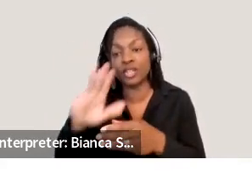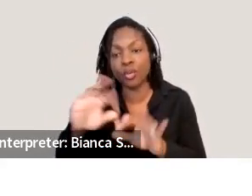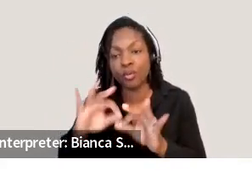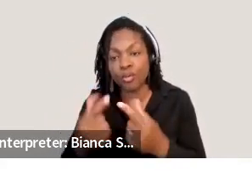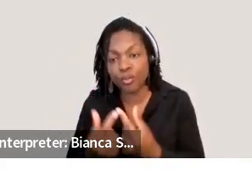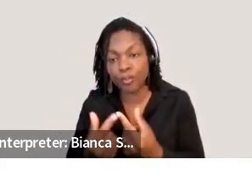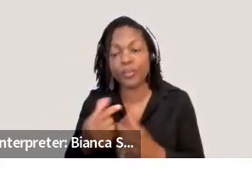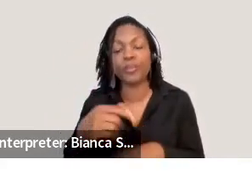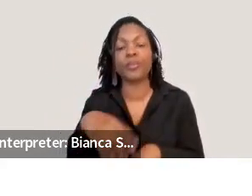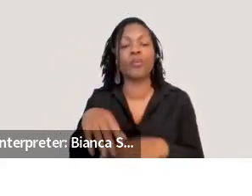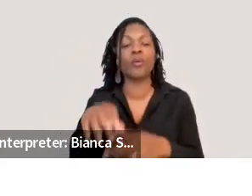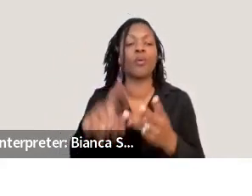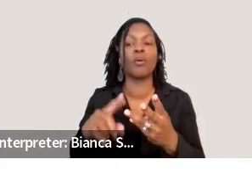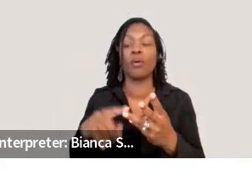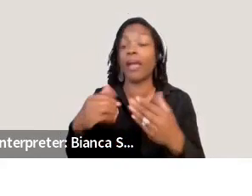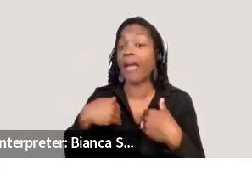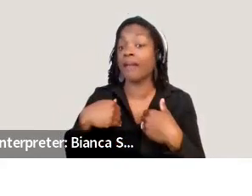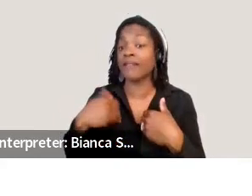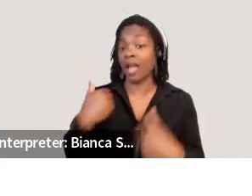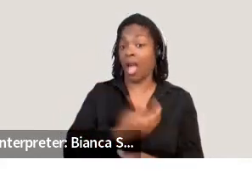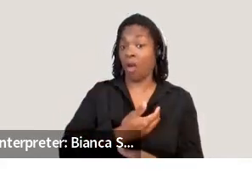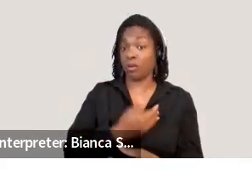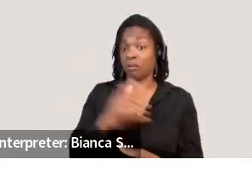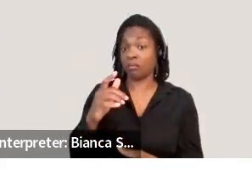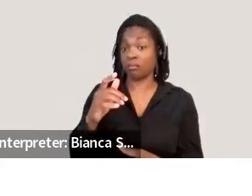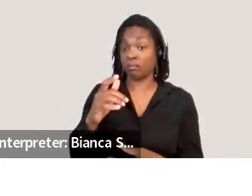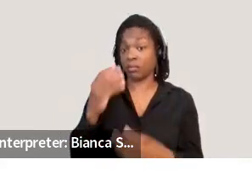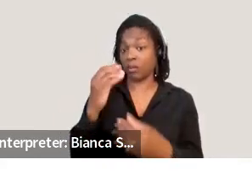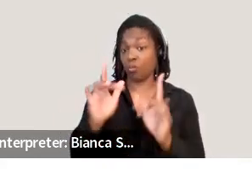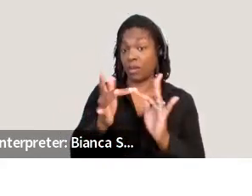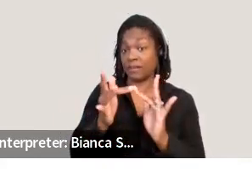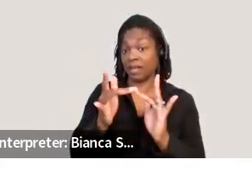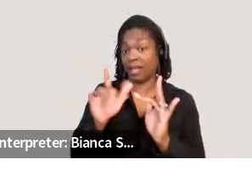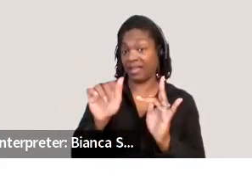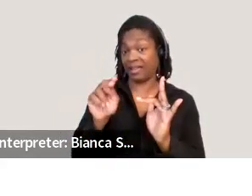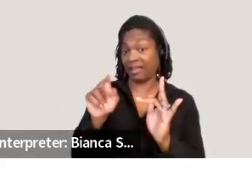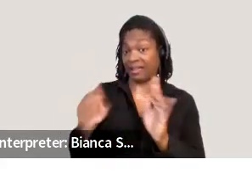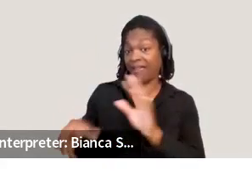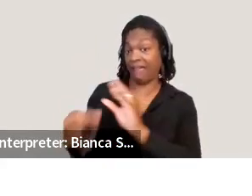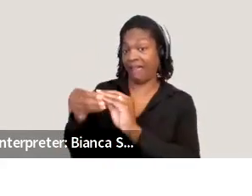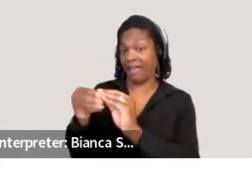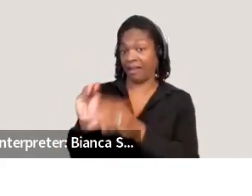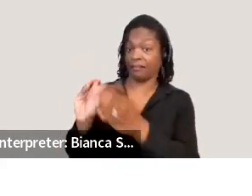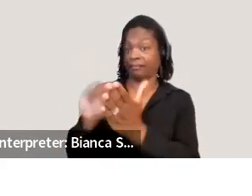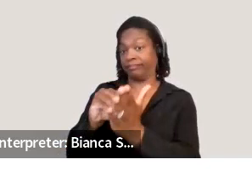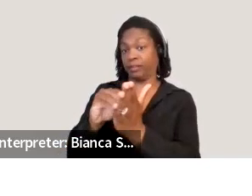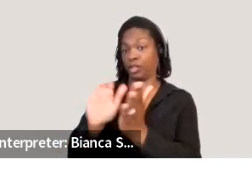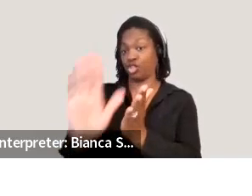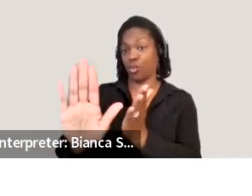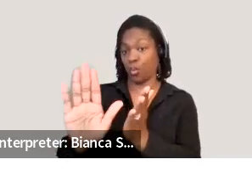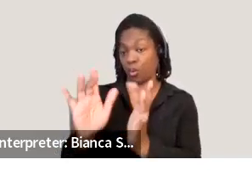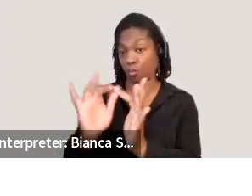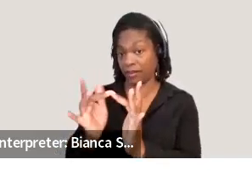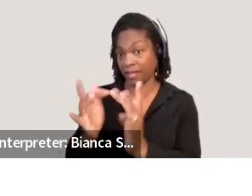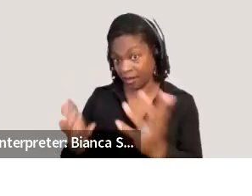website on yours, there's a spot where you can select any of those. And so we would love for you to sign